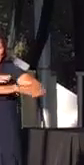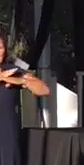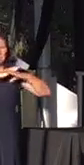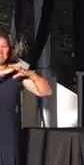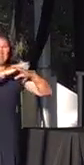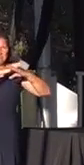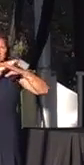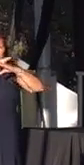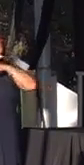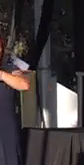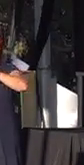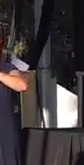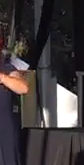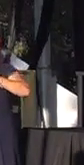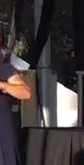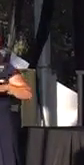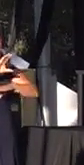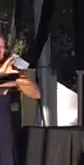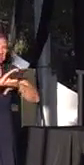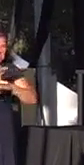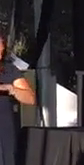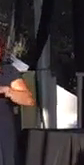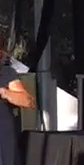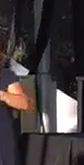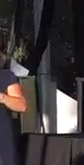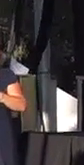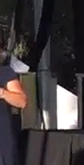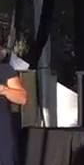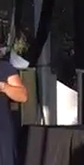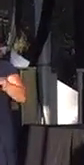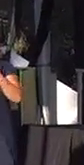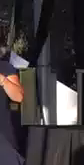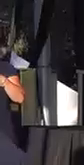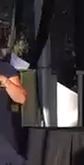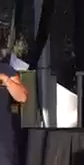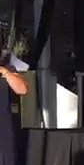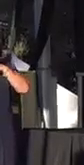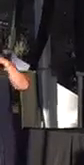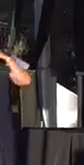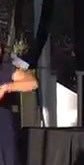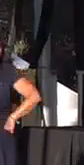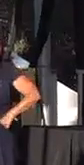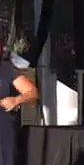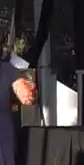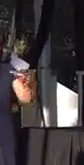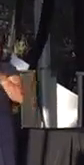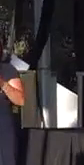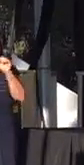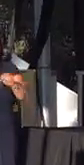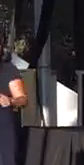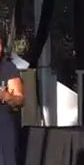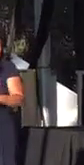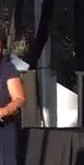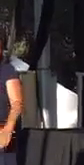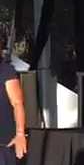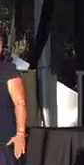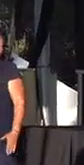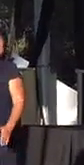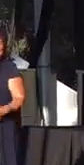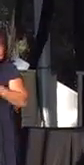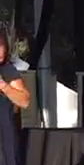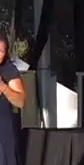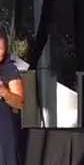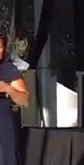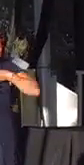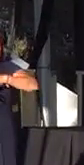the church and the LGBT community standing together, and that's why tomorrow I'm going to lead out the